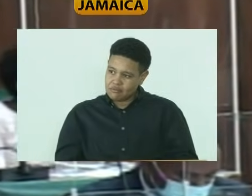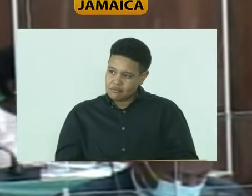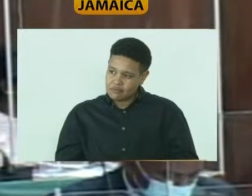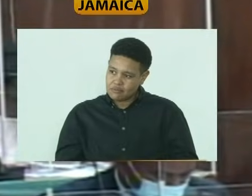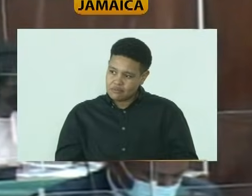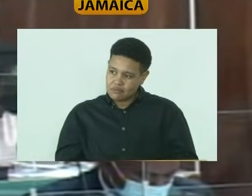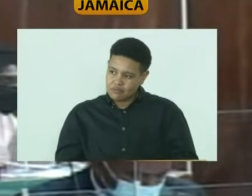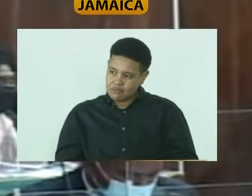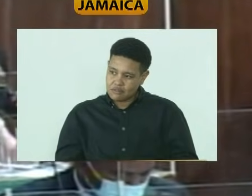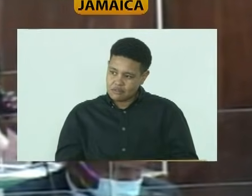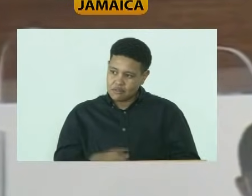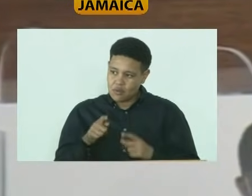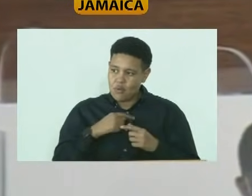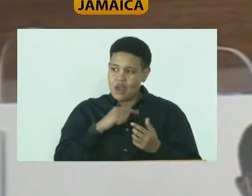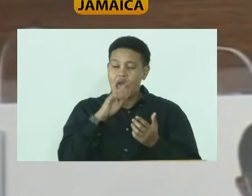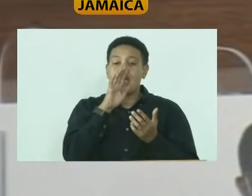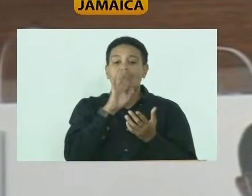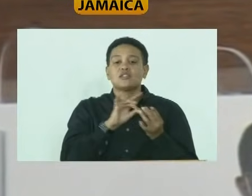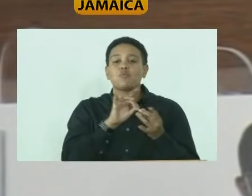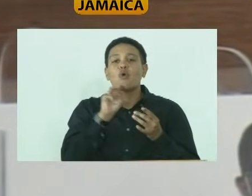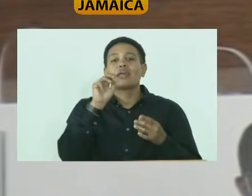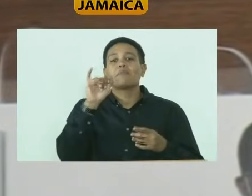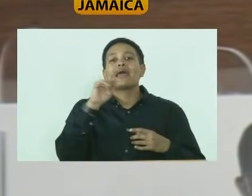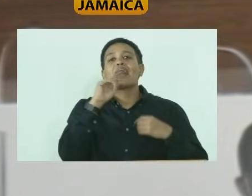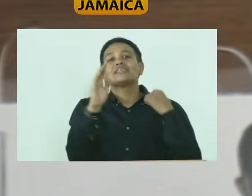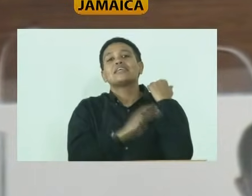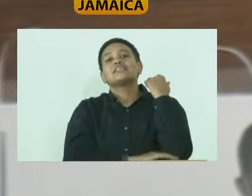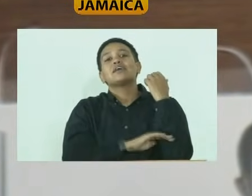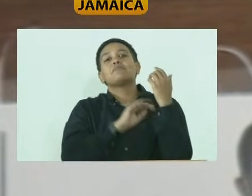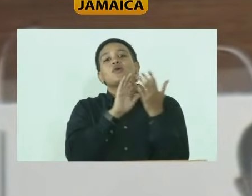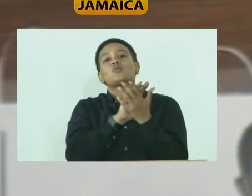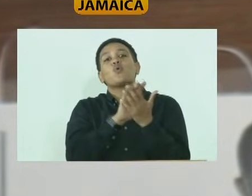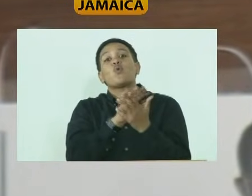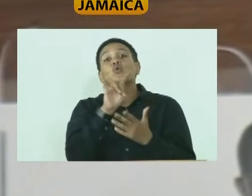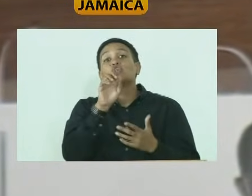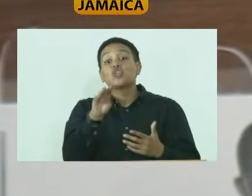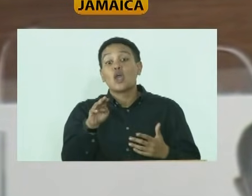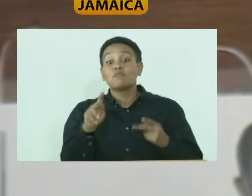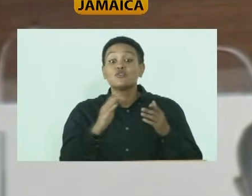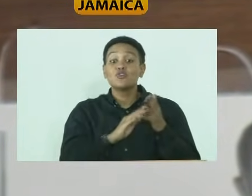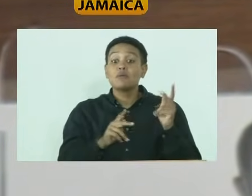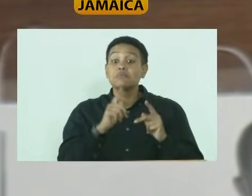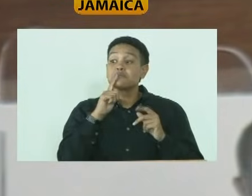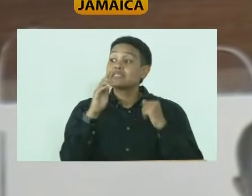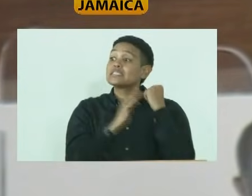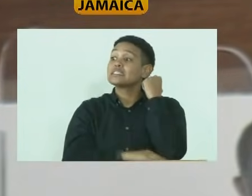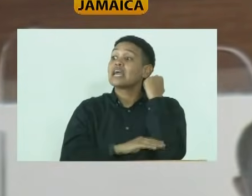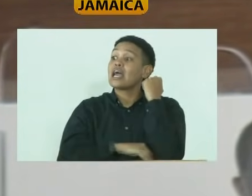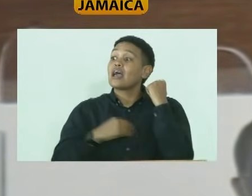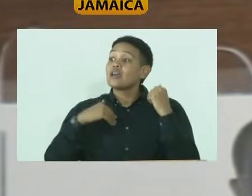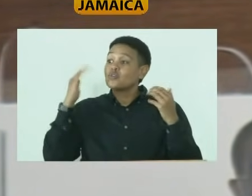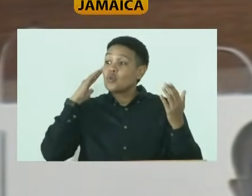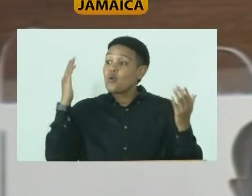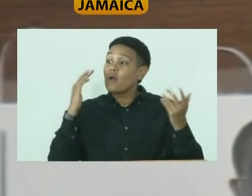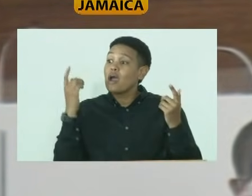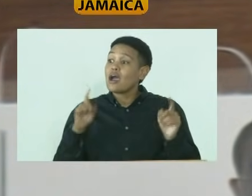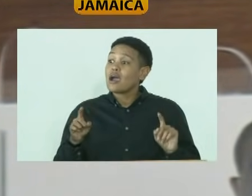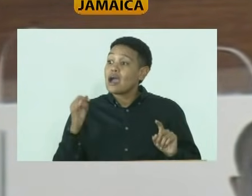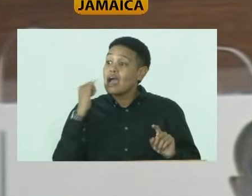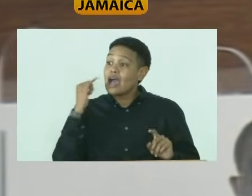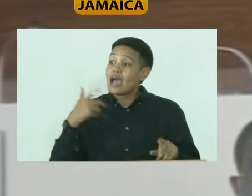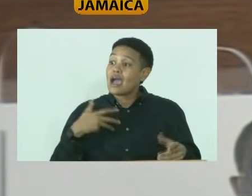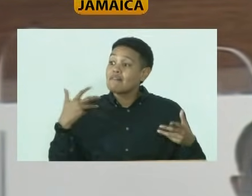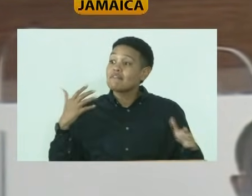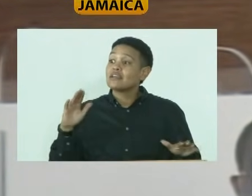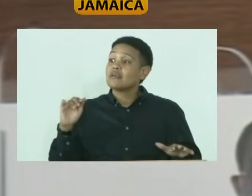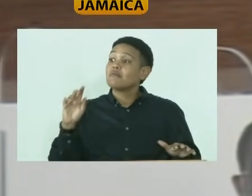think I said September. But I purposely said September school term because I know what happens, and I know that if I'm finished by